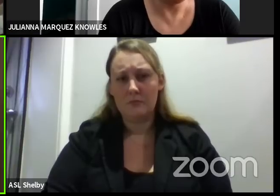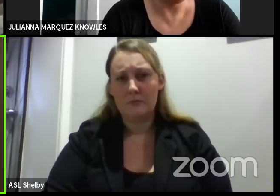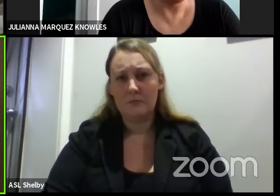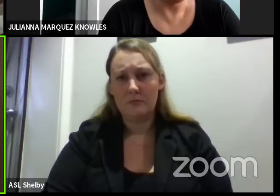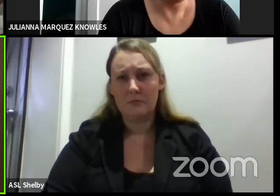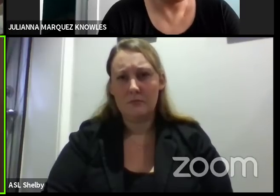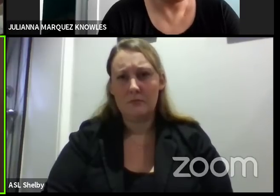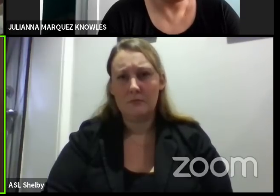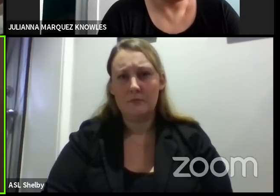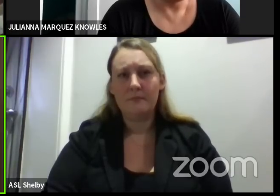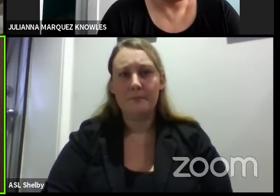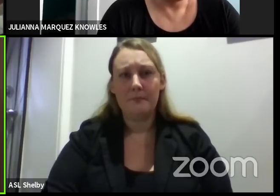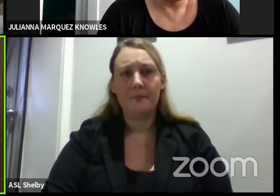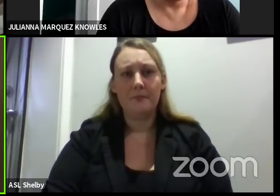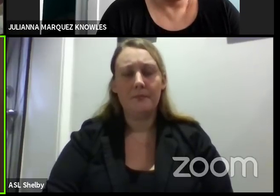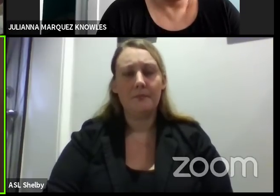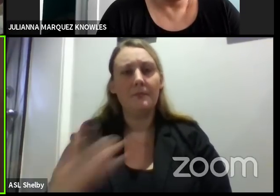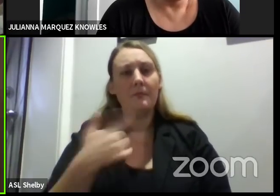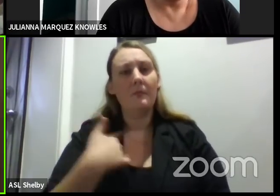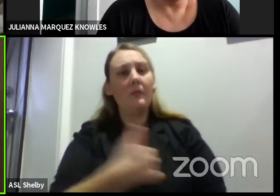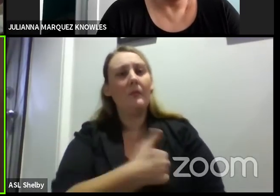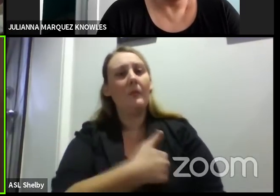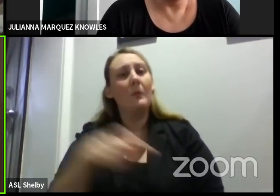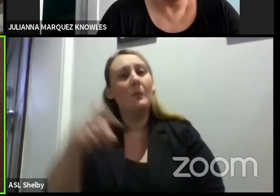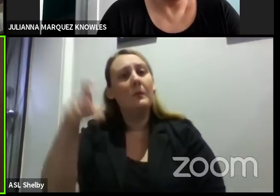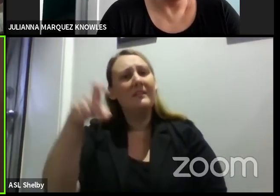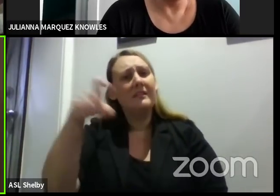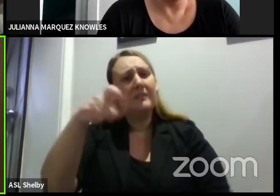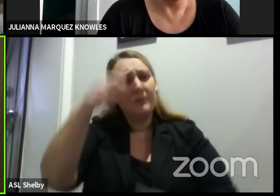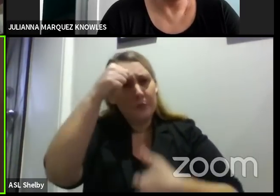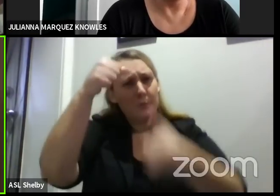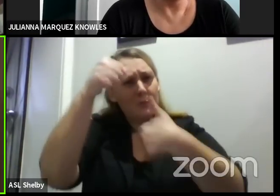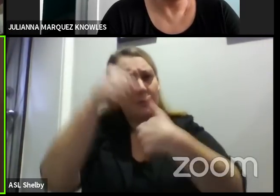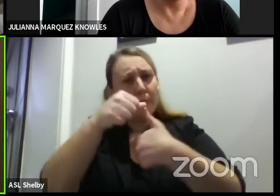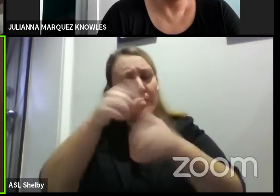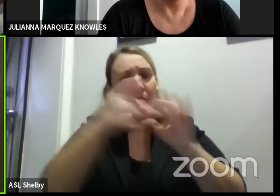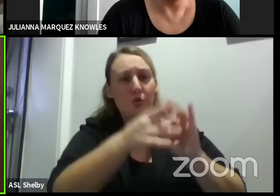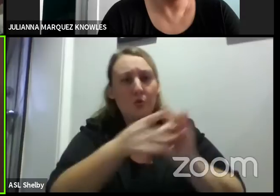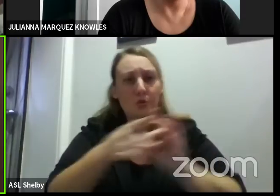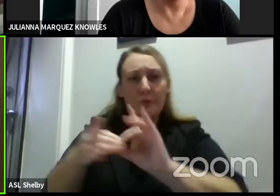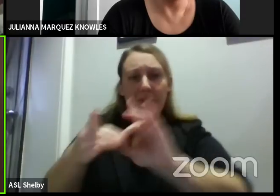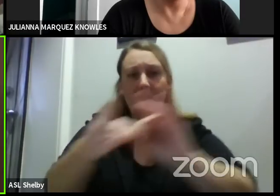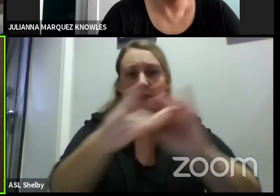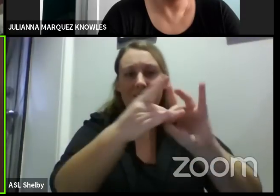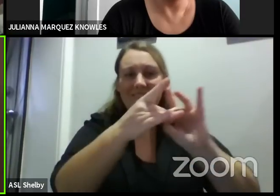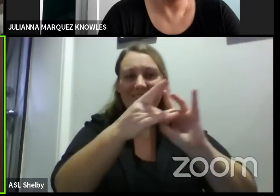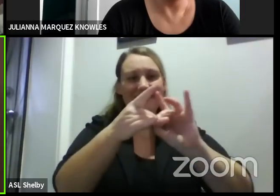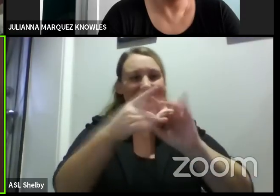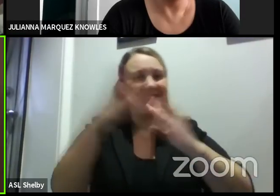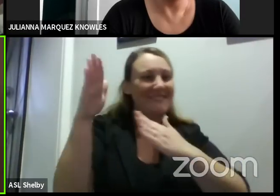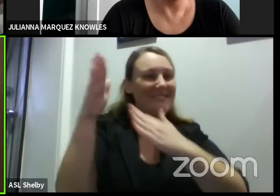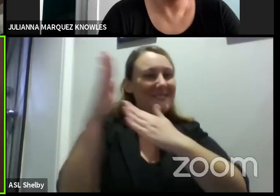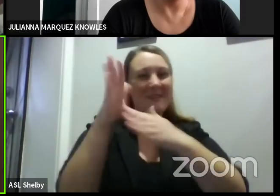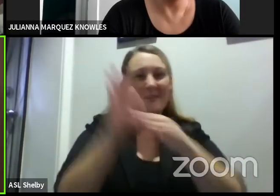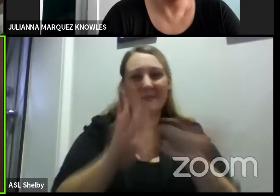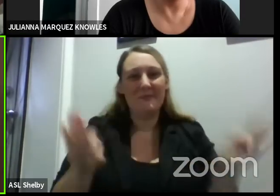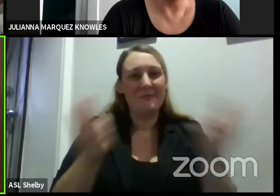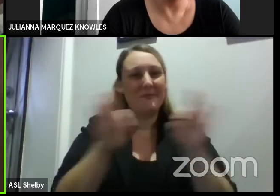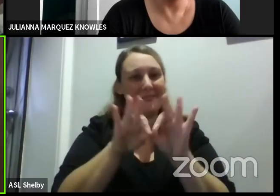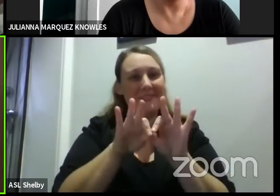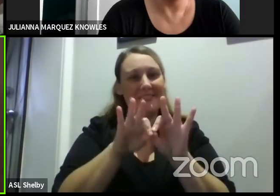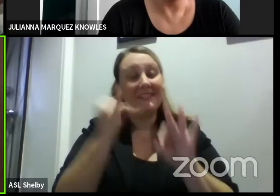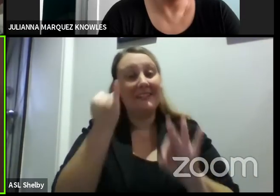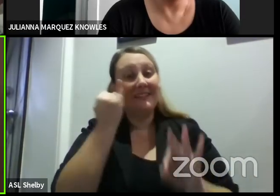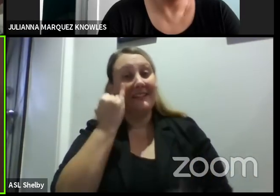to remember that unity is one of the most important things that we need at this point. And if we band together with other organizations, we